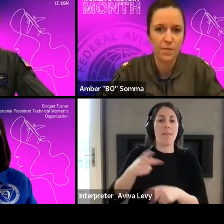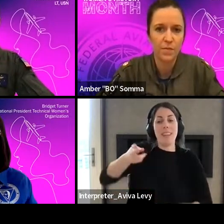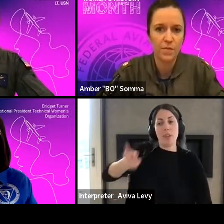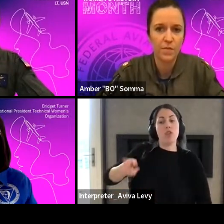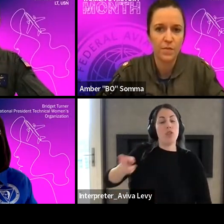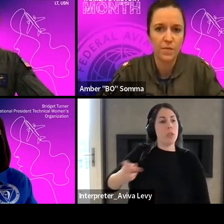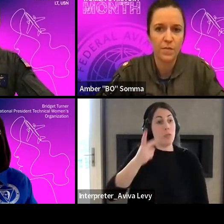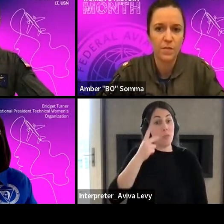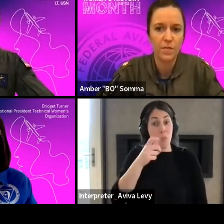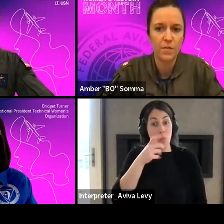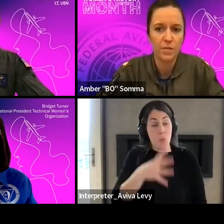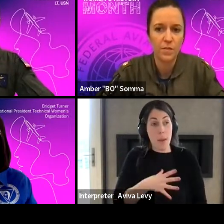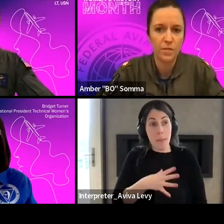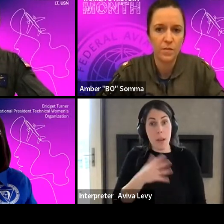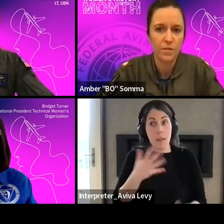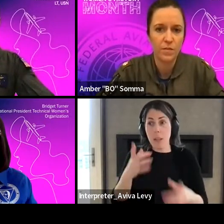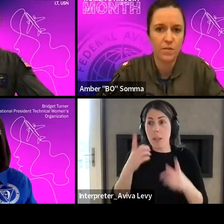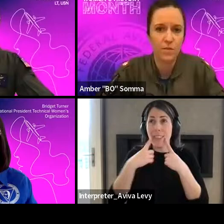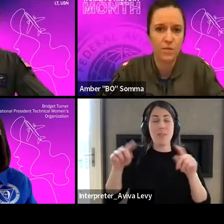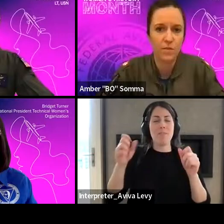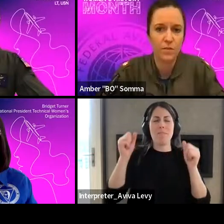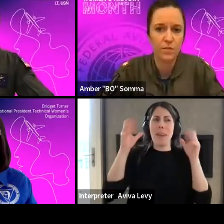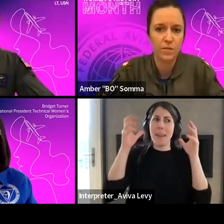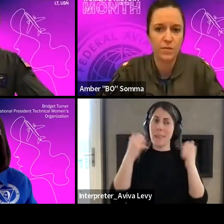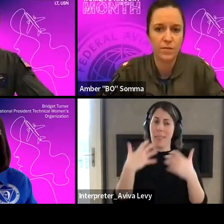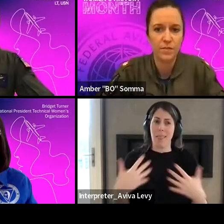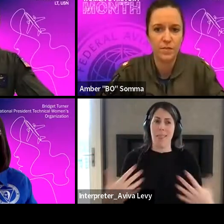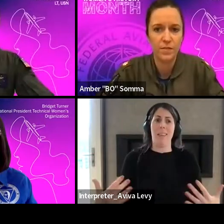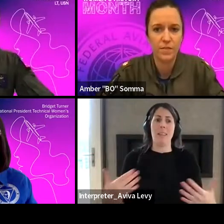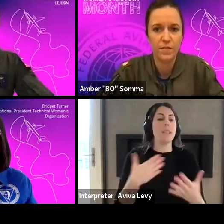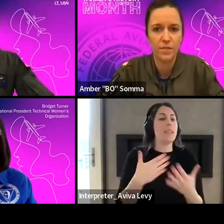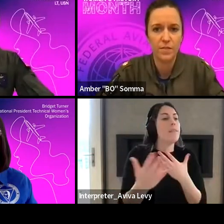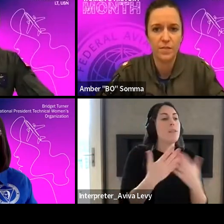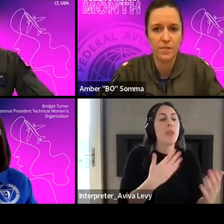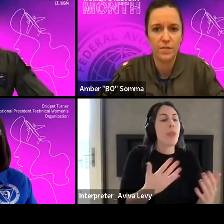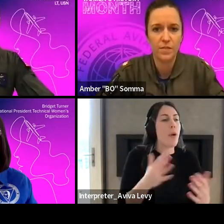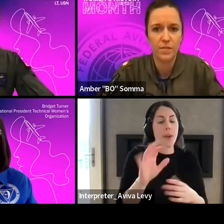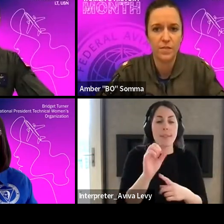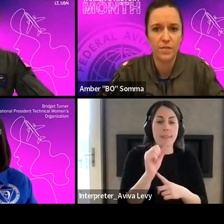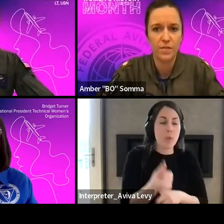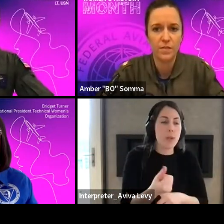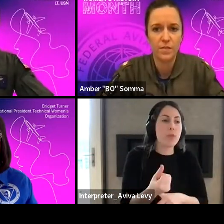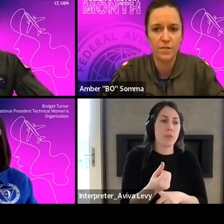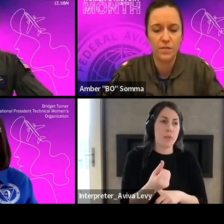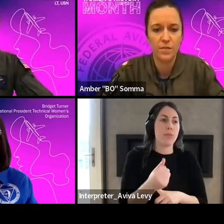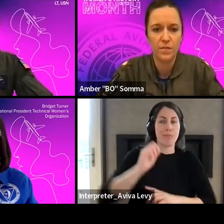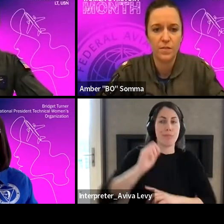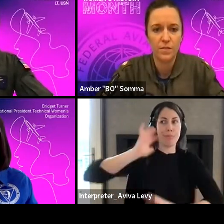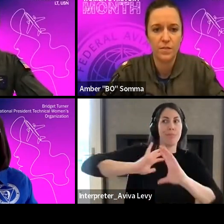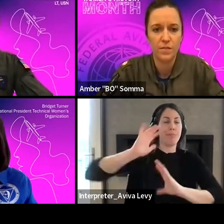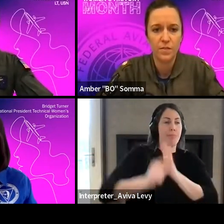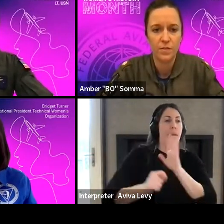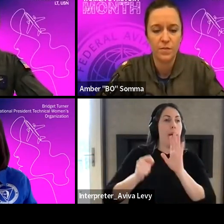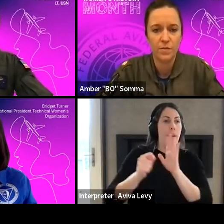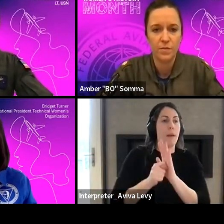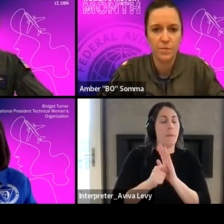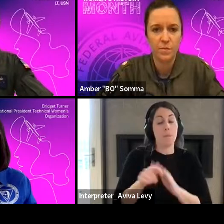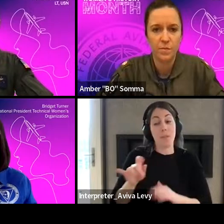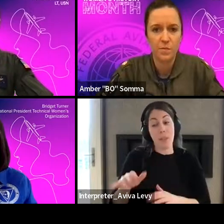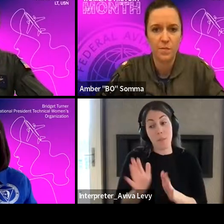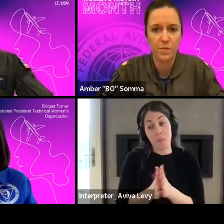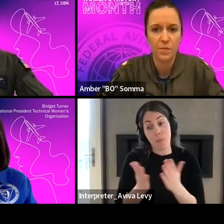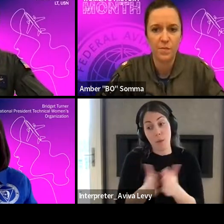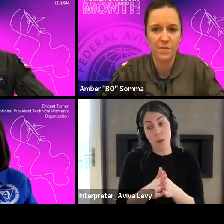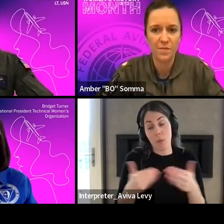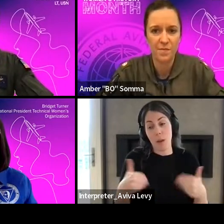women who achieve amazing, incredible things despite the circumstances that they're in. And that was, it was a fun